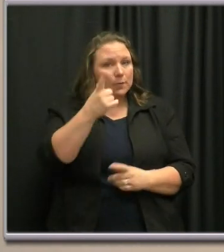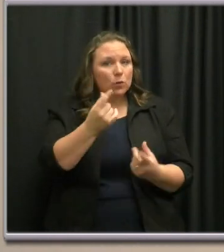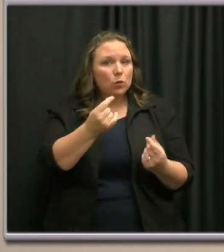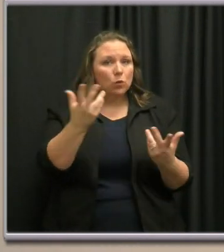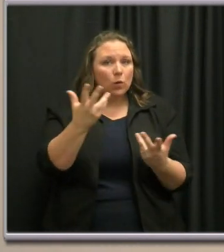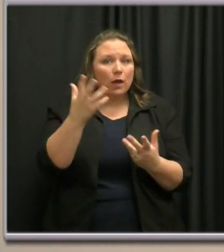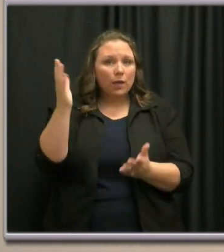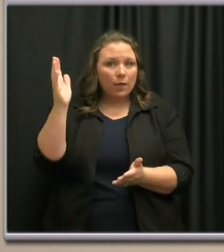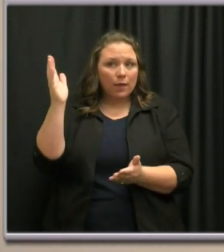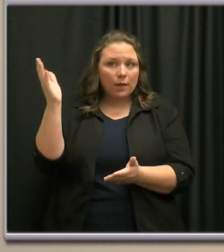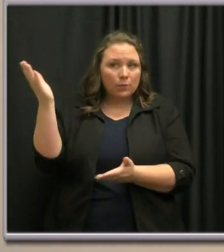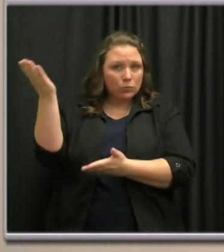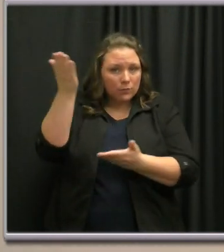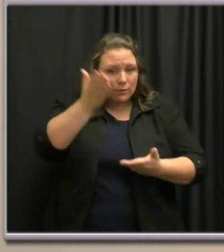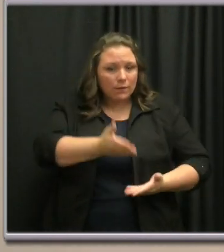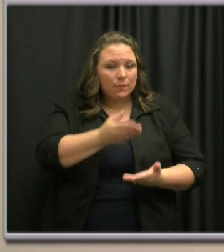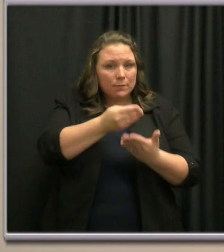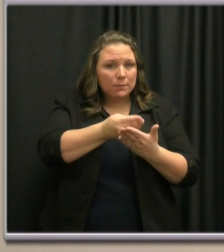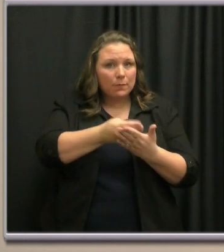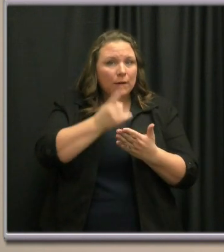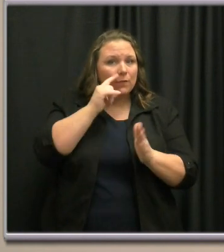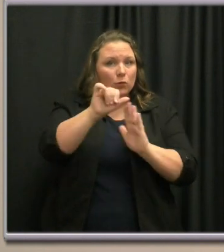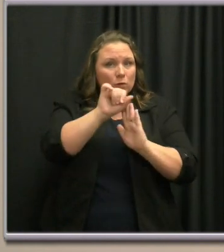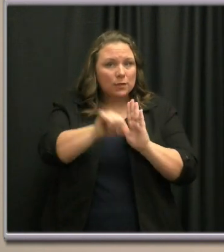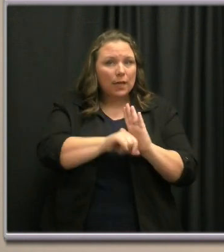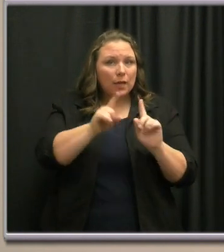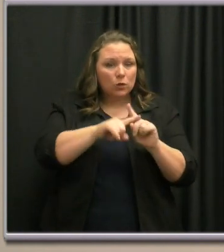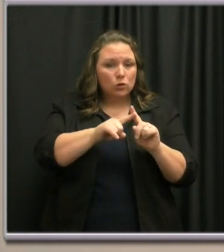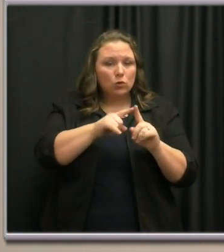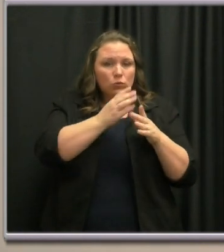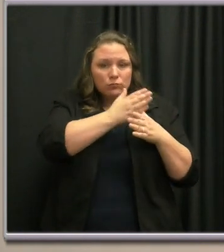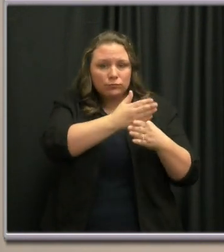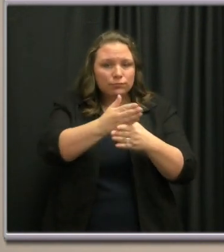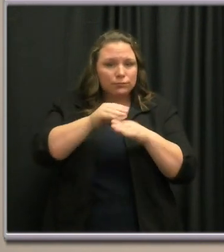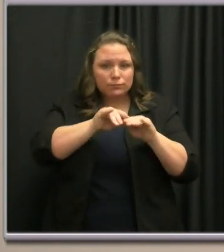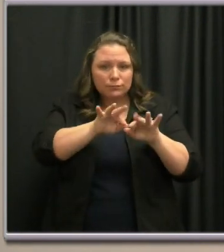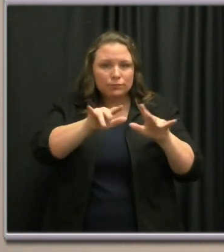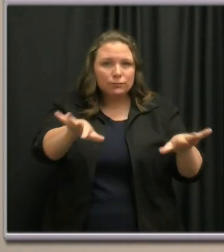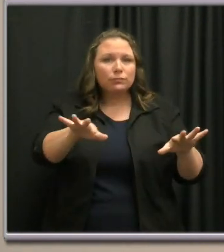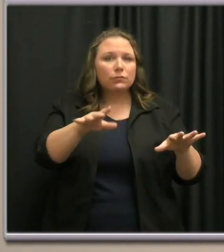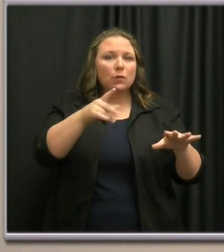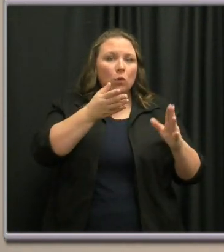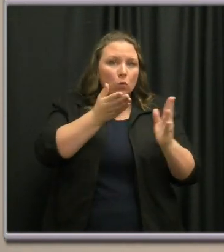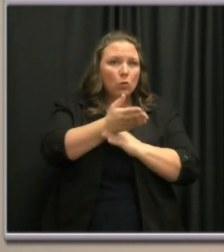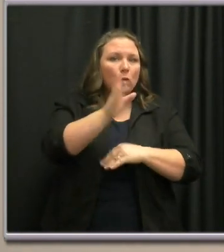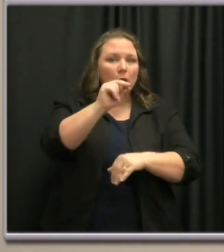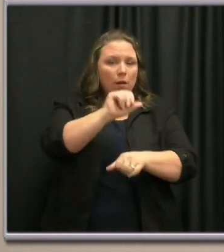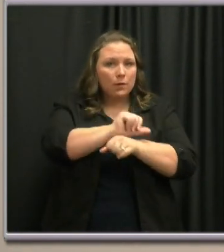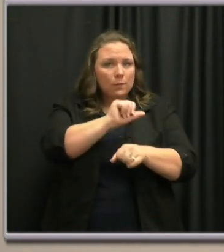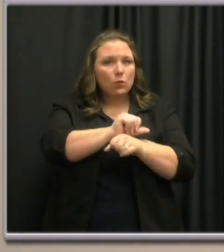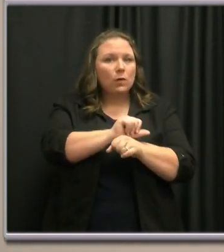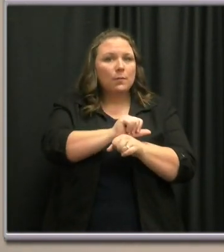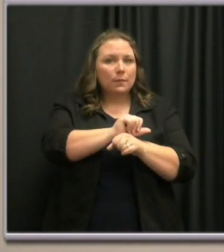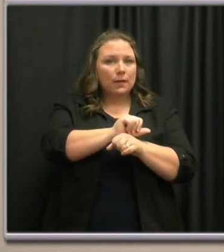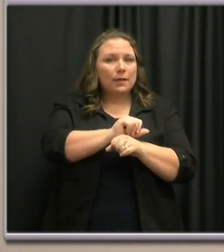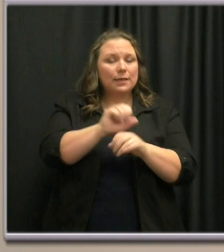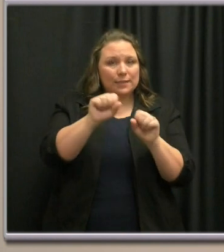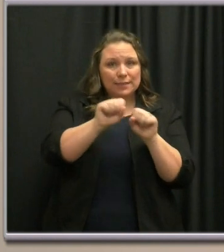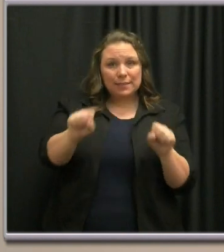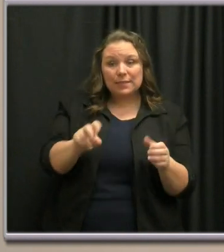provided funds for the states to distribute through their unemployment insurance systems. So, for